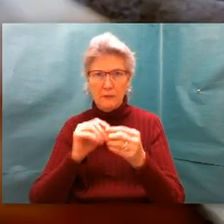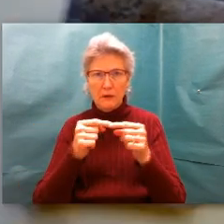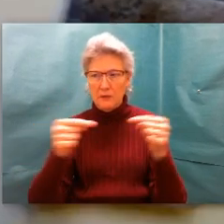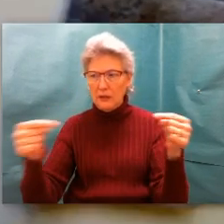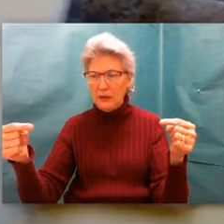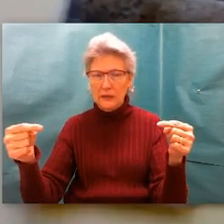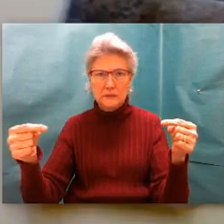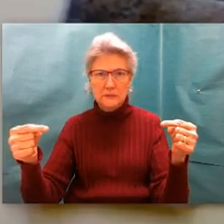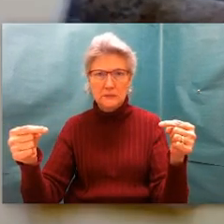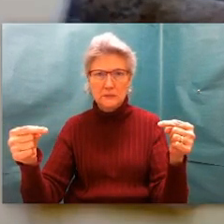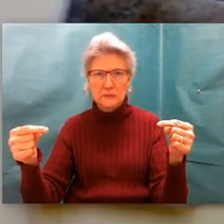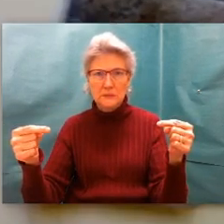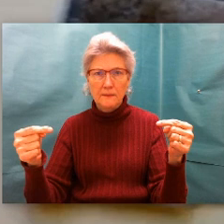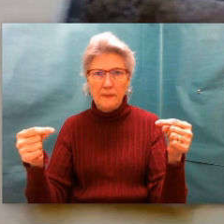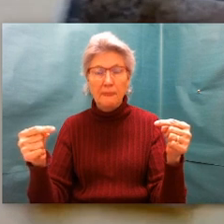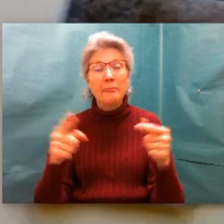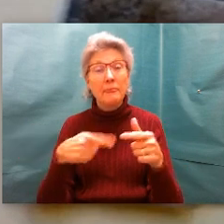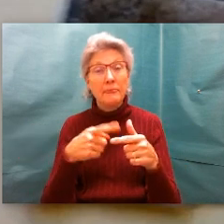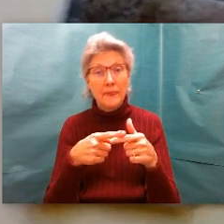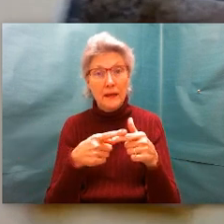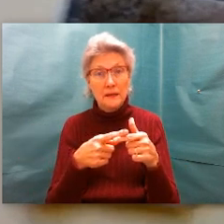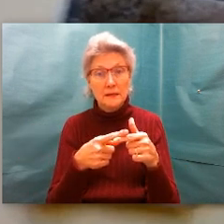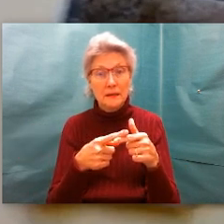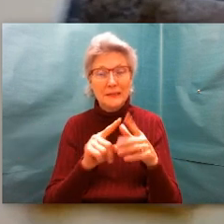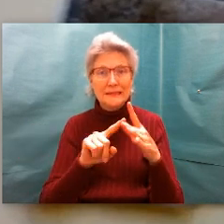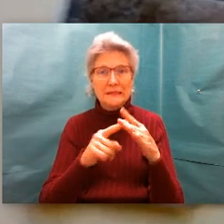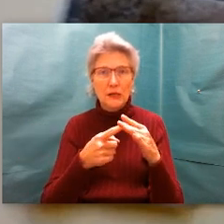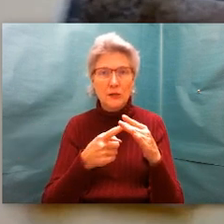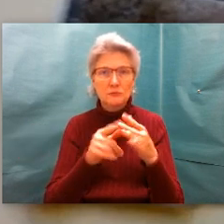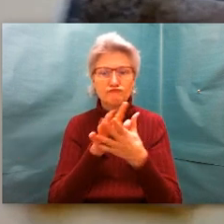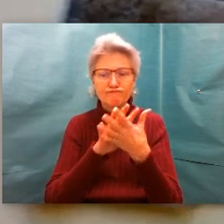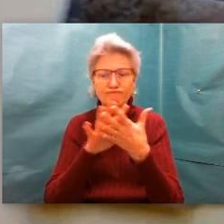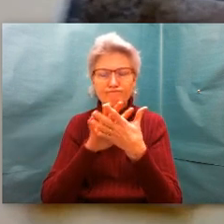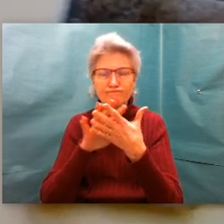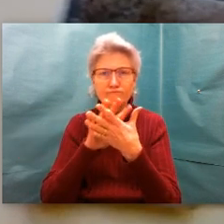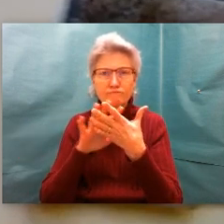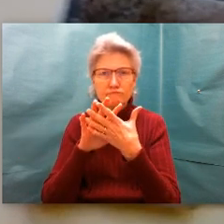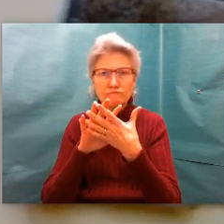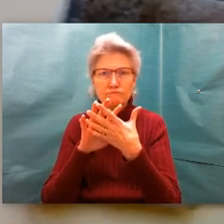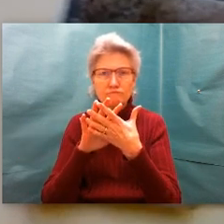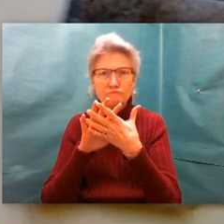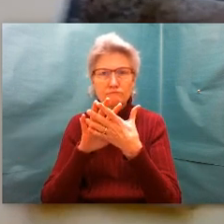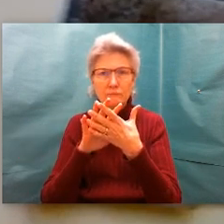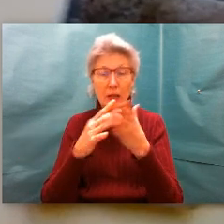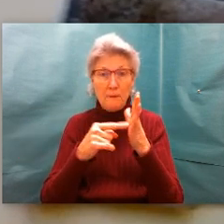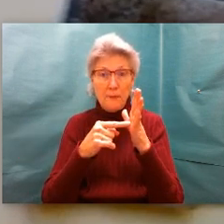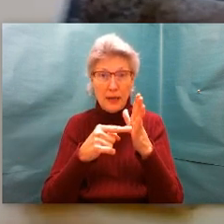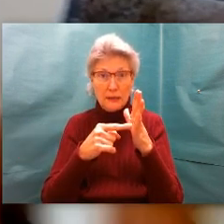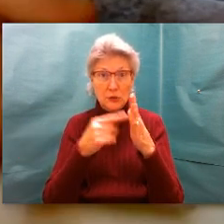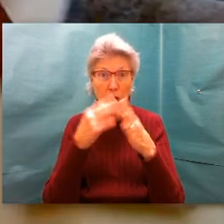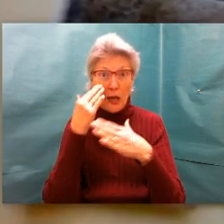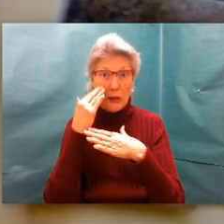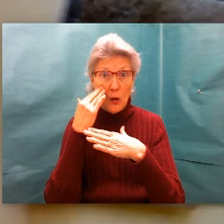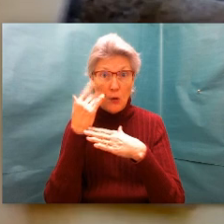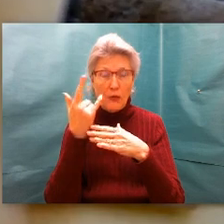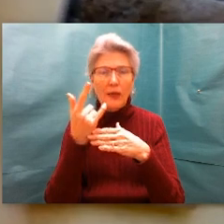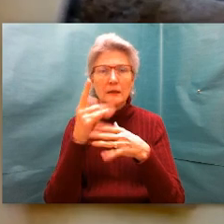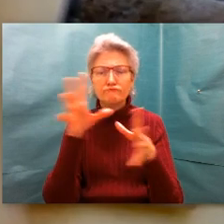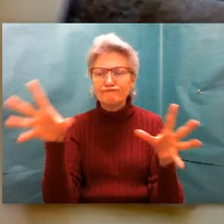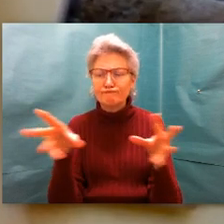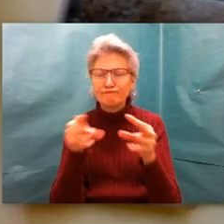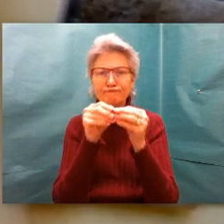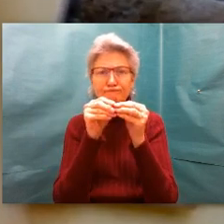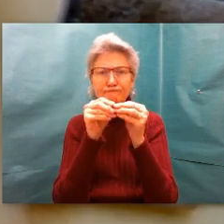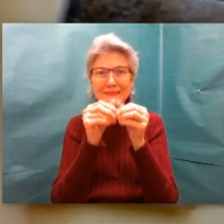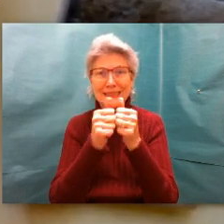guide. And then I'm going to start shading in this model. So I know that the total